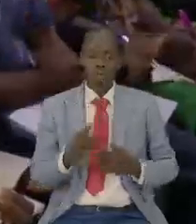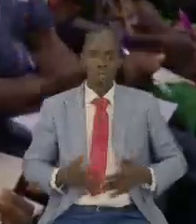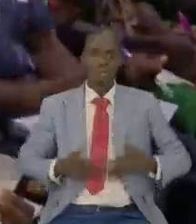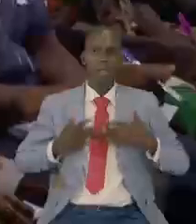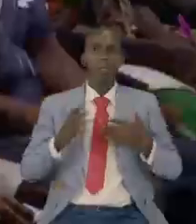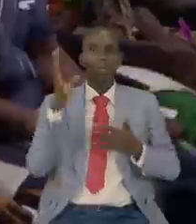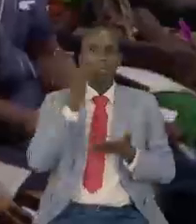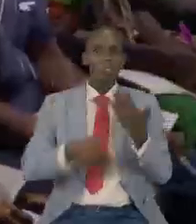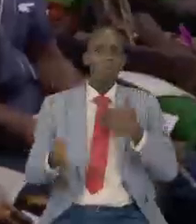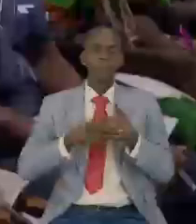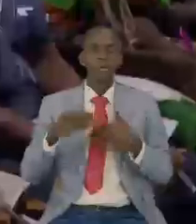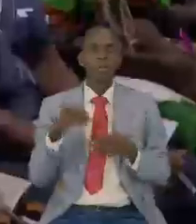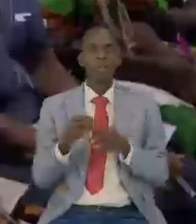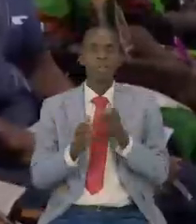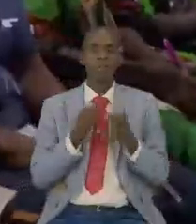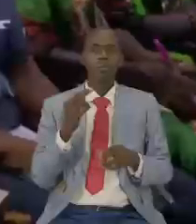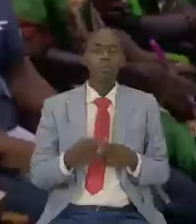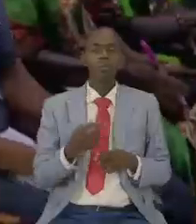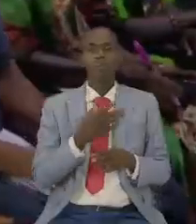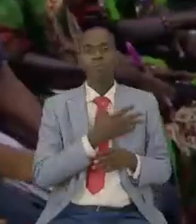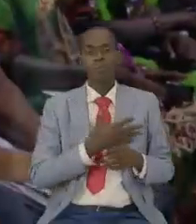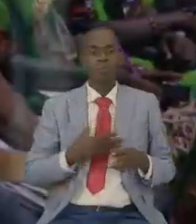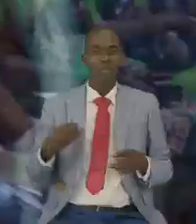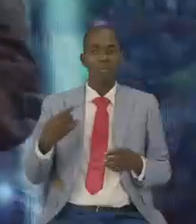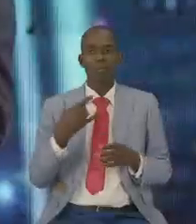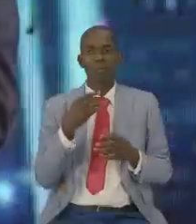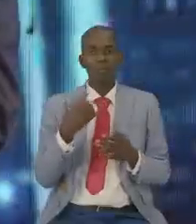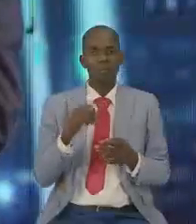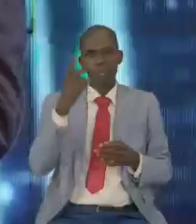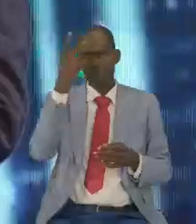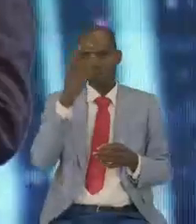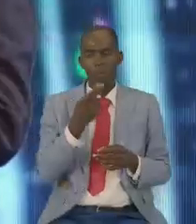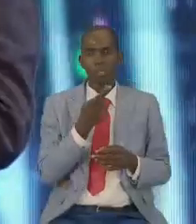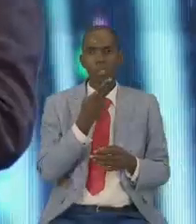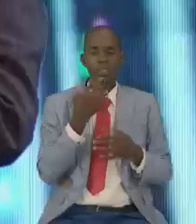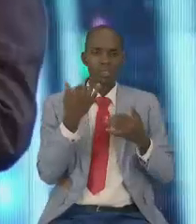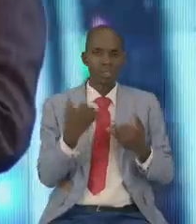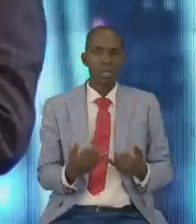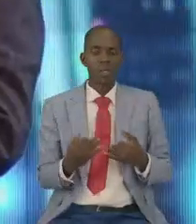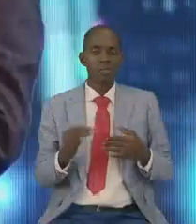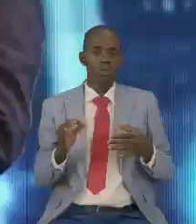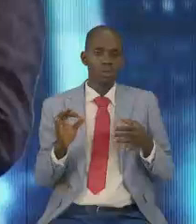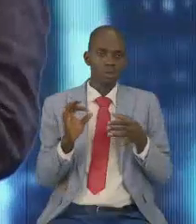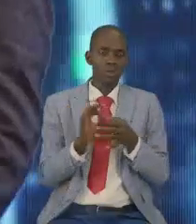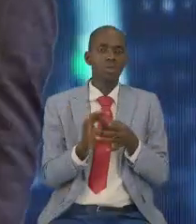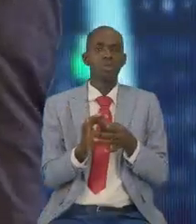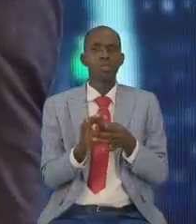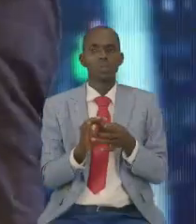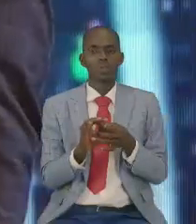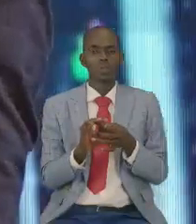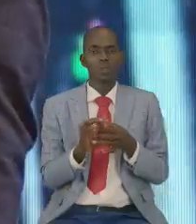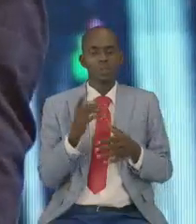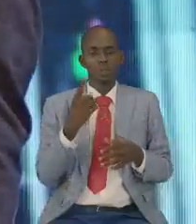this, the parents now joined him, and they confirmed the testimony that